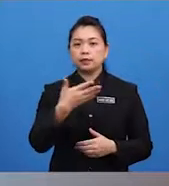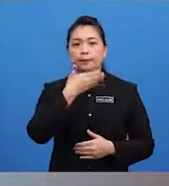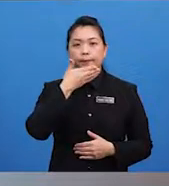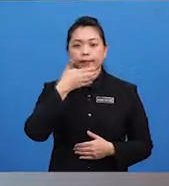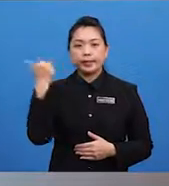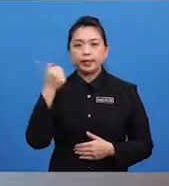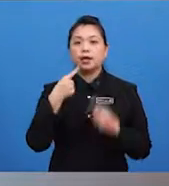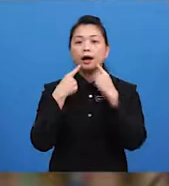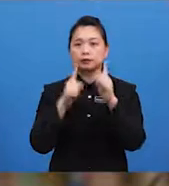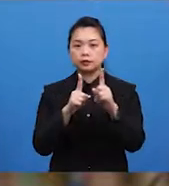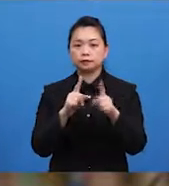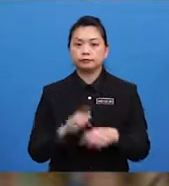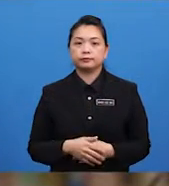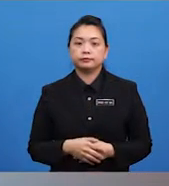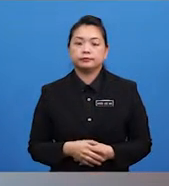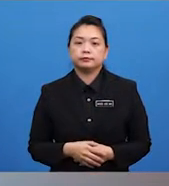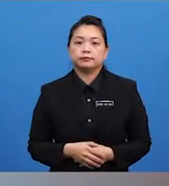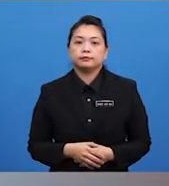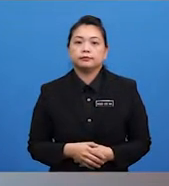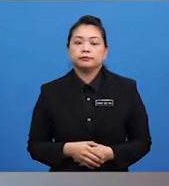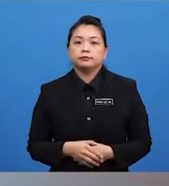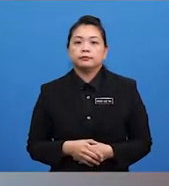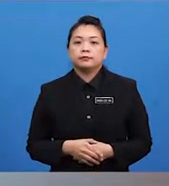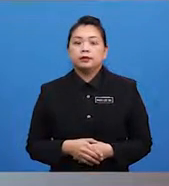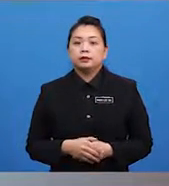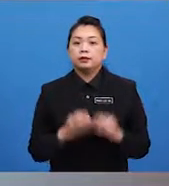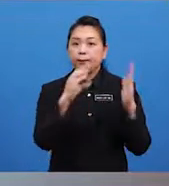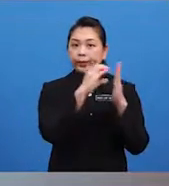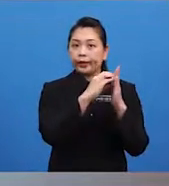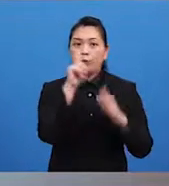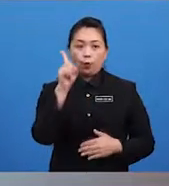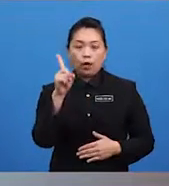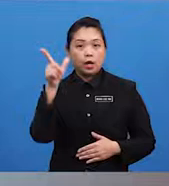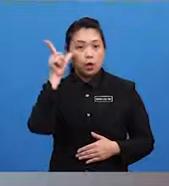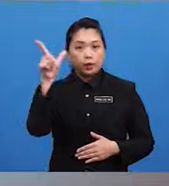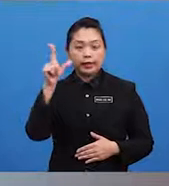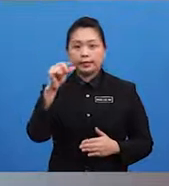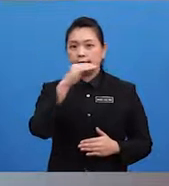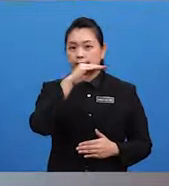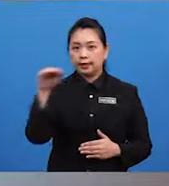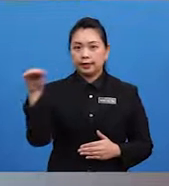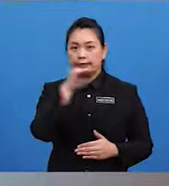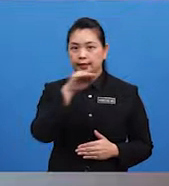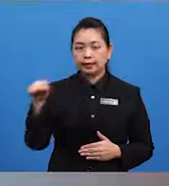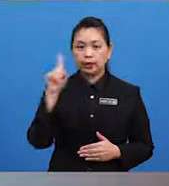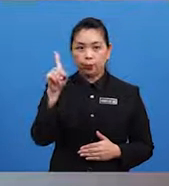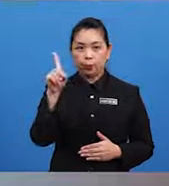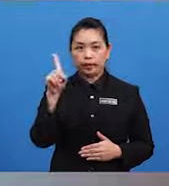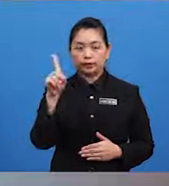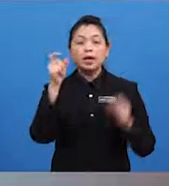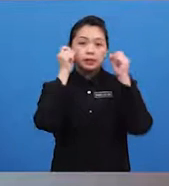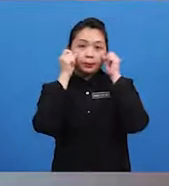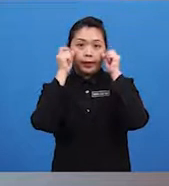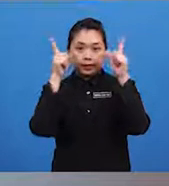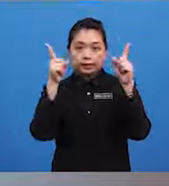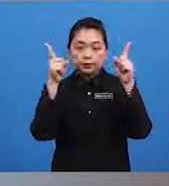answer? In paragraph 1, look at line 1, which reads,